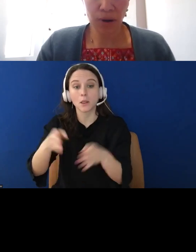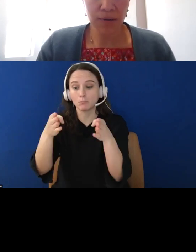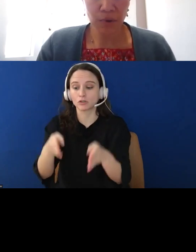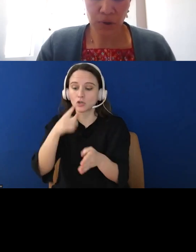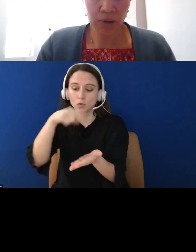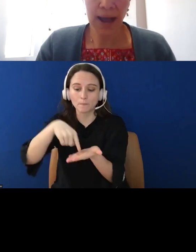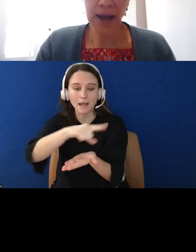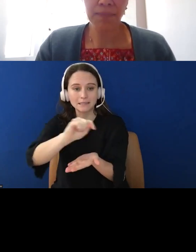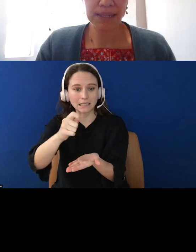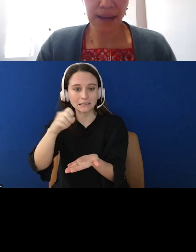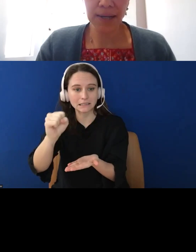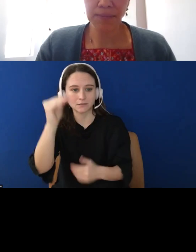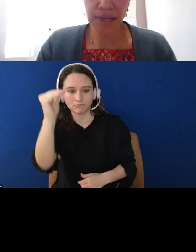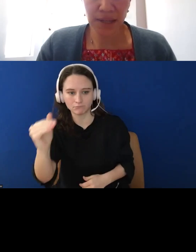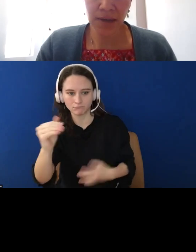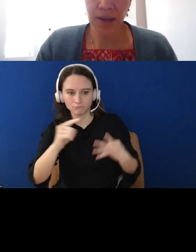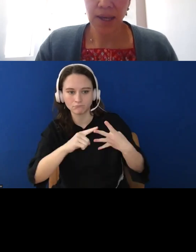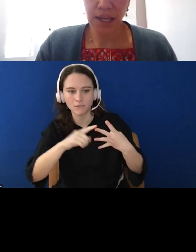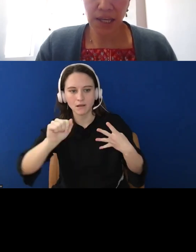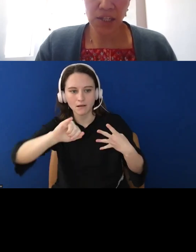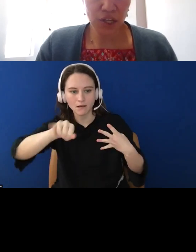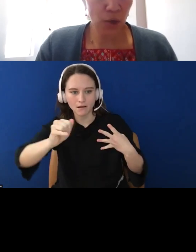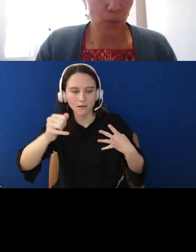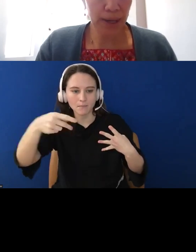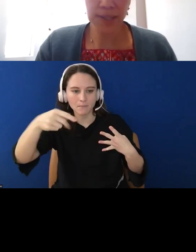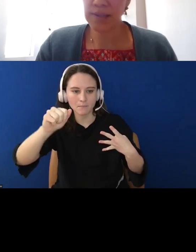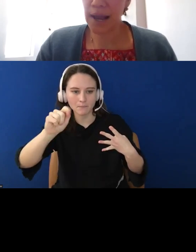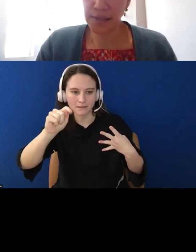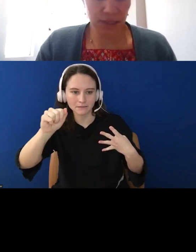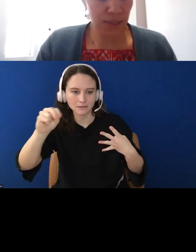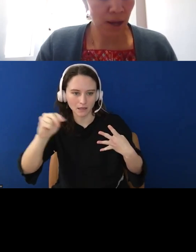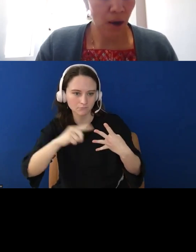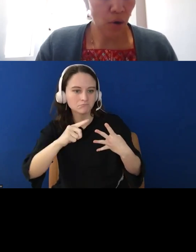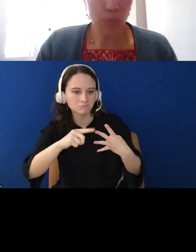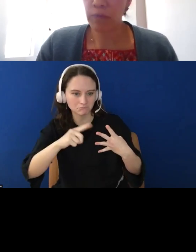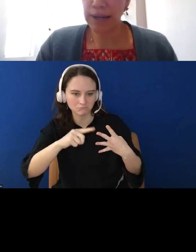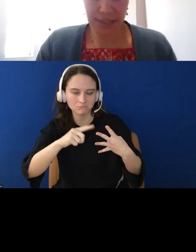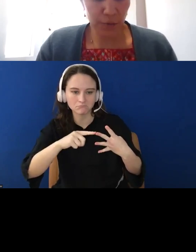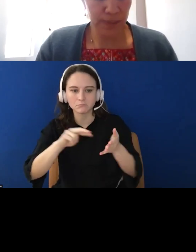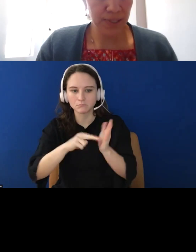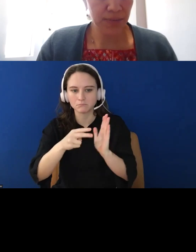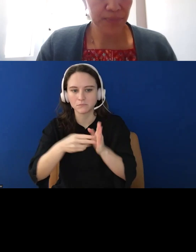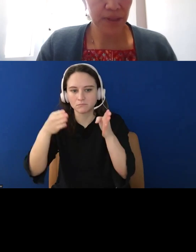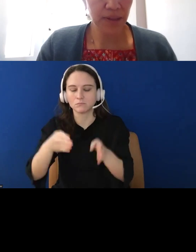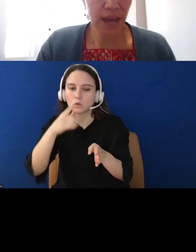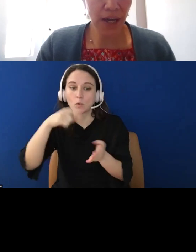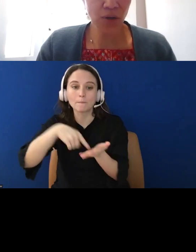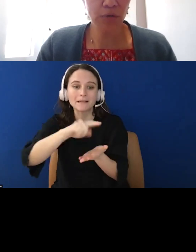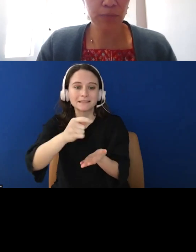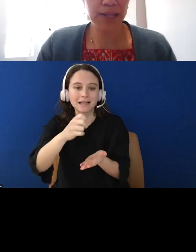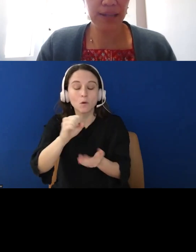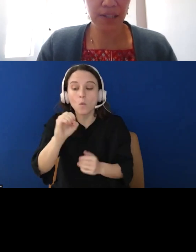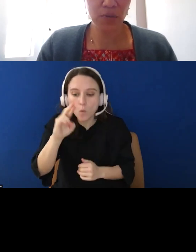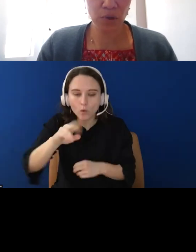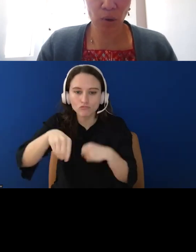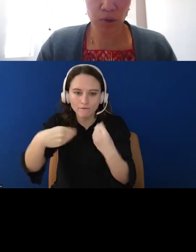was called patan, meaning he, she who pays taxes or provide services. The action